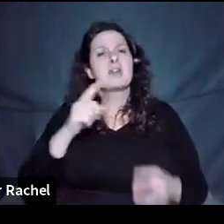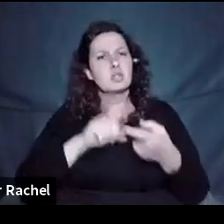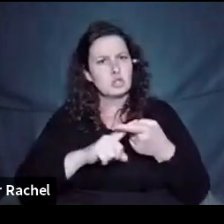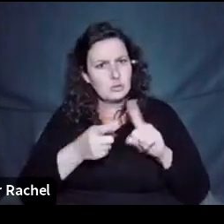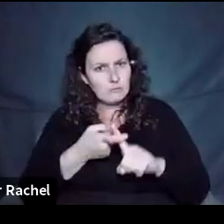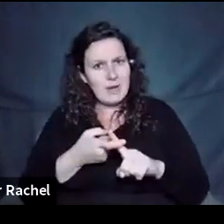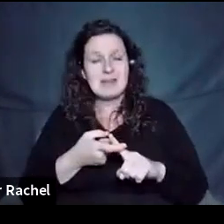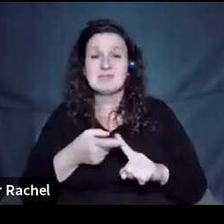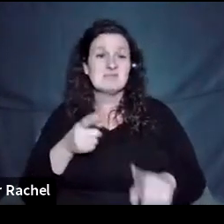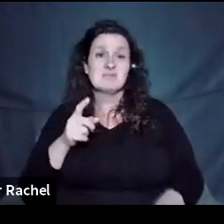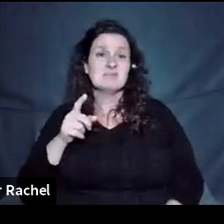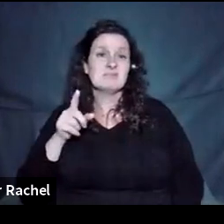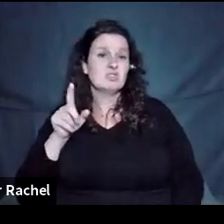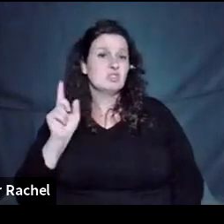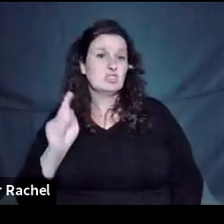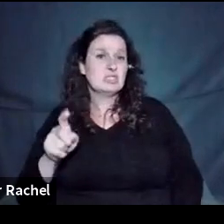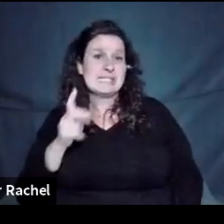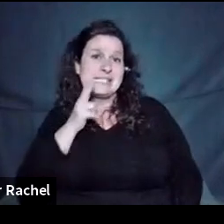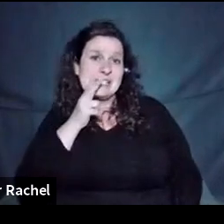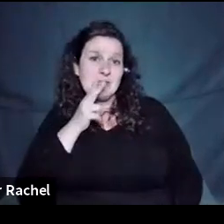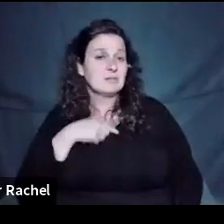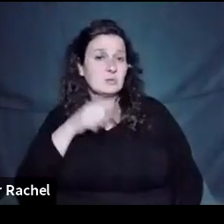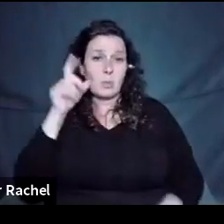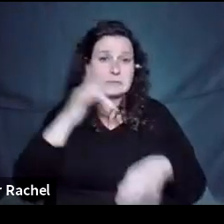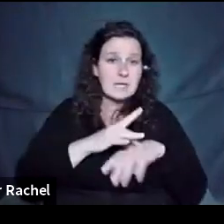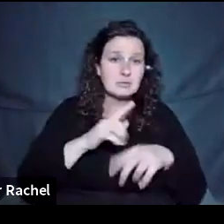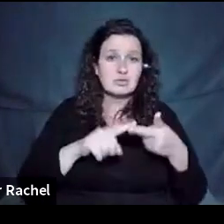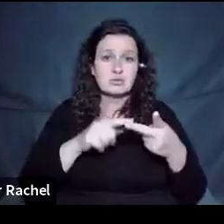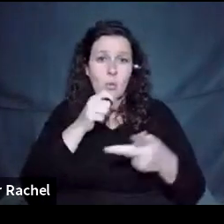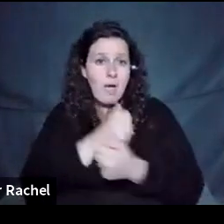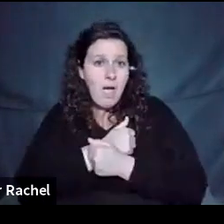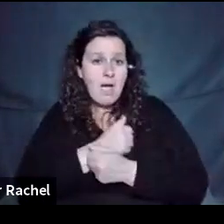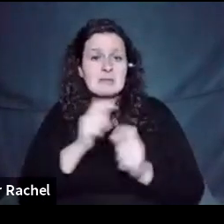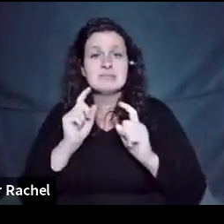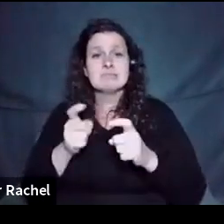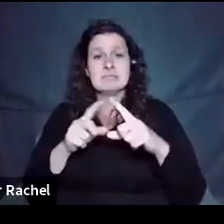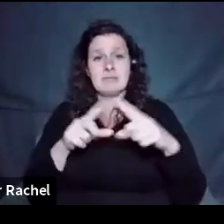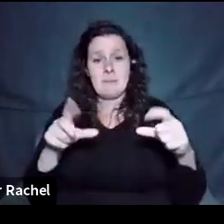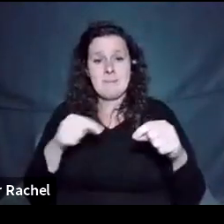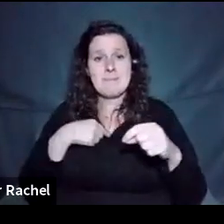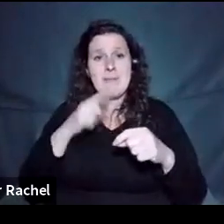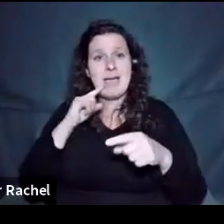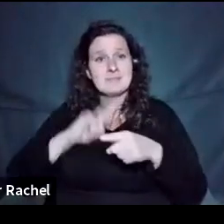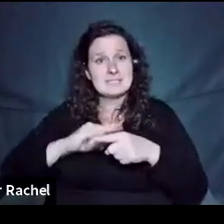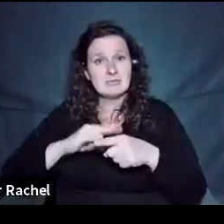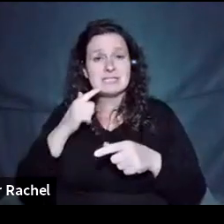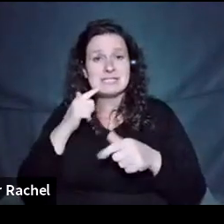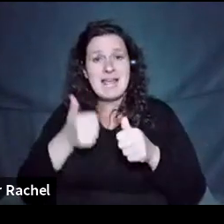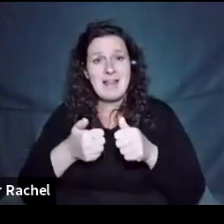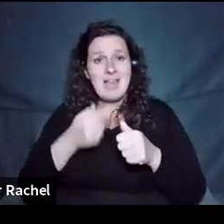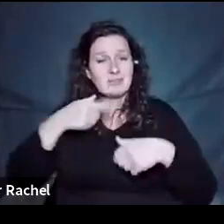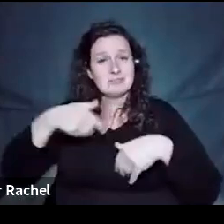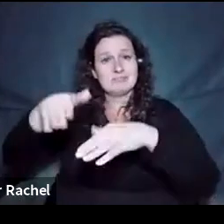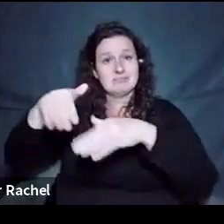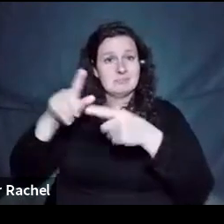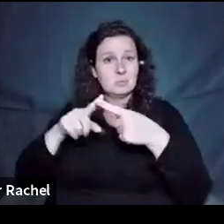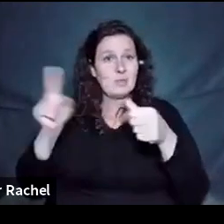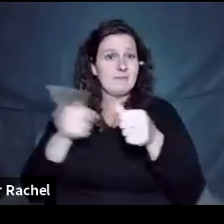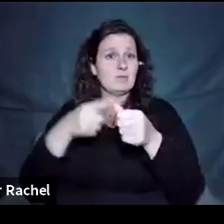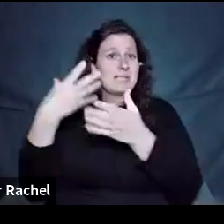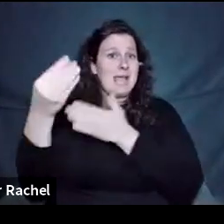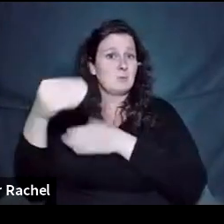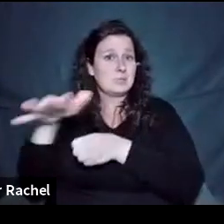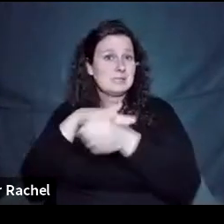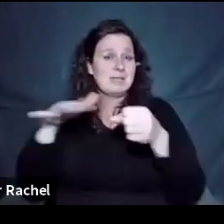needed a cigarette. Don't touch her, don't hug her, don't talk to her. Hand her a pack of cigarettes and a lighter and point her to the first outdoor